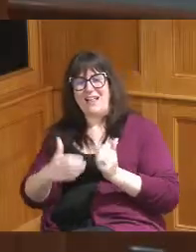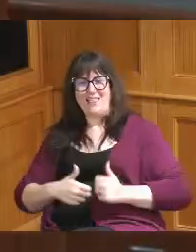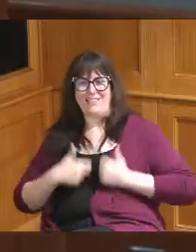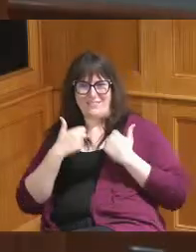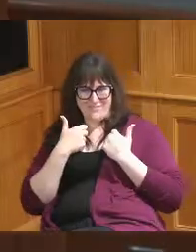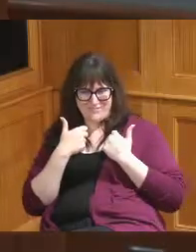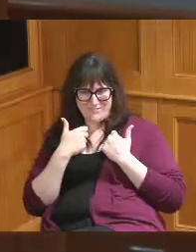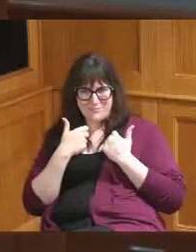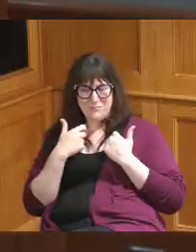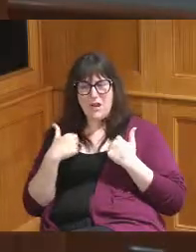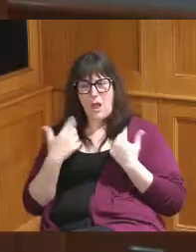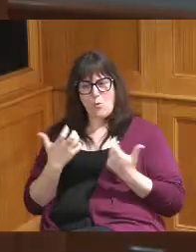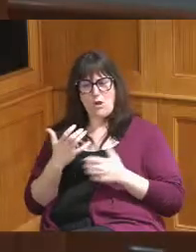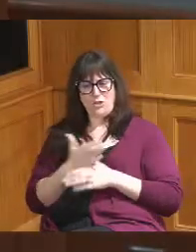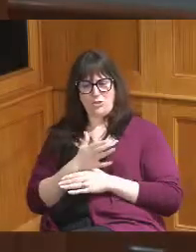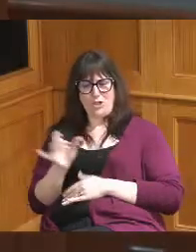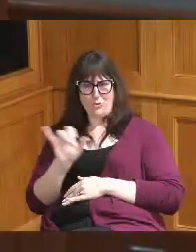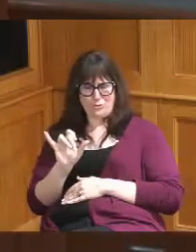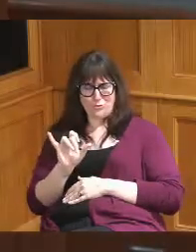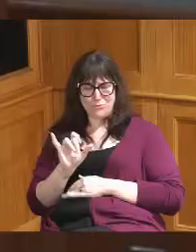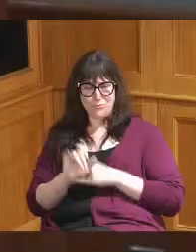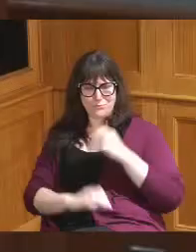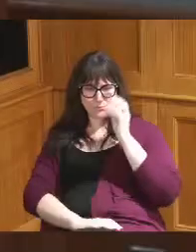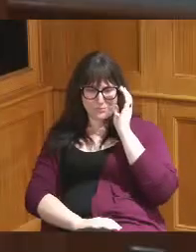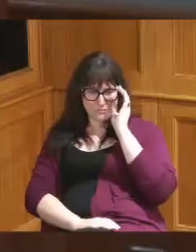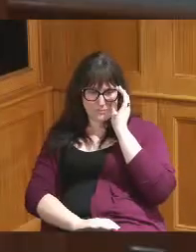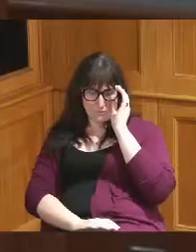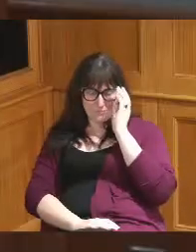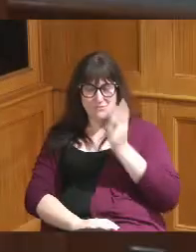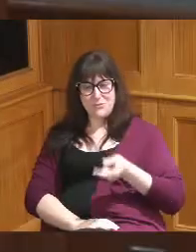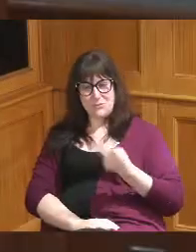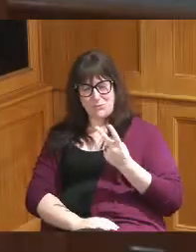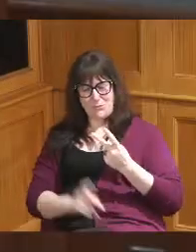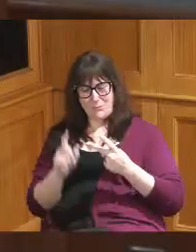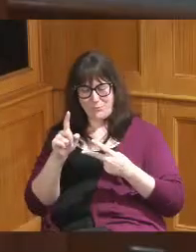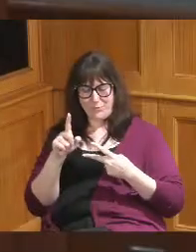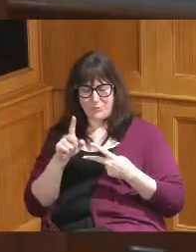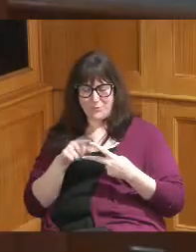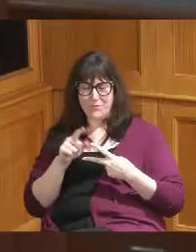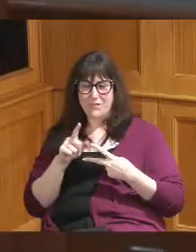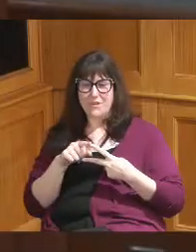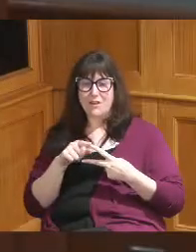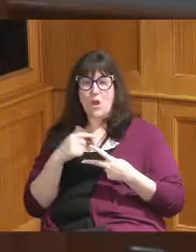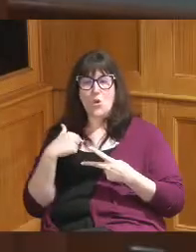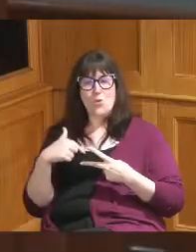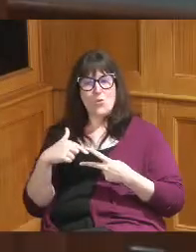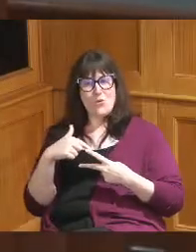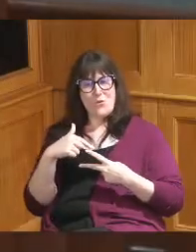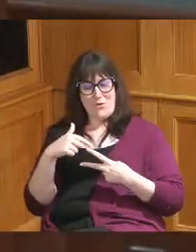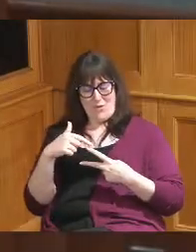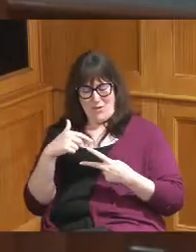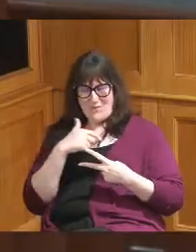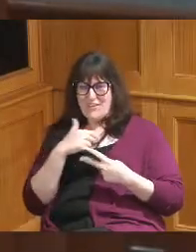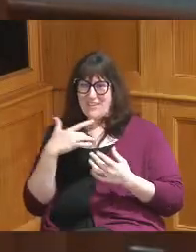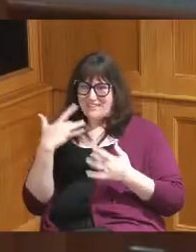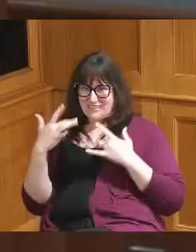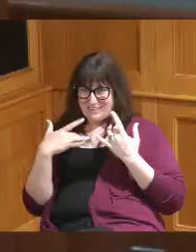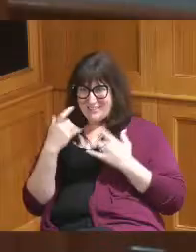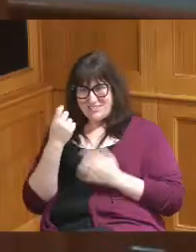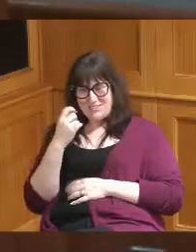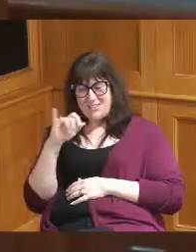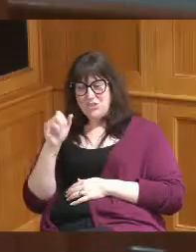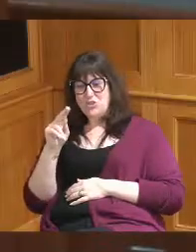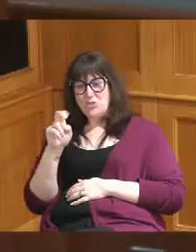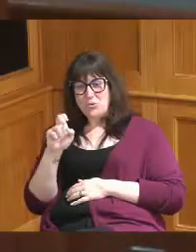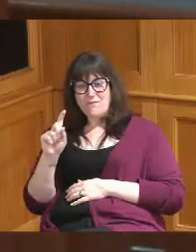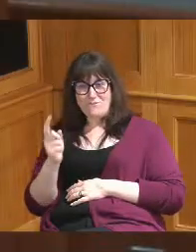just real quickly 2 things. One is that we're very excited that June 1st, in